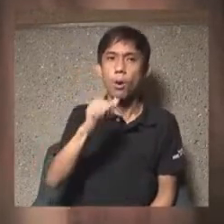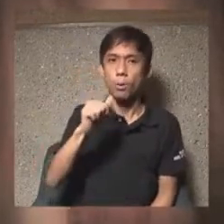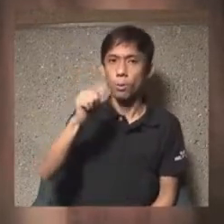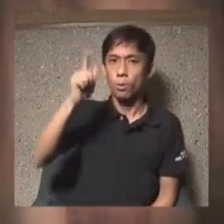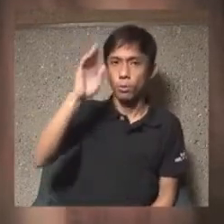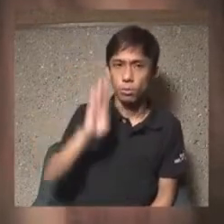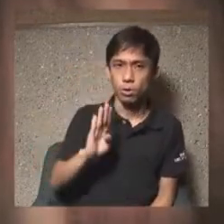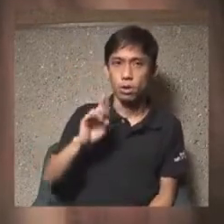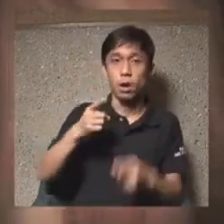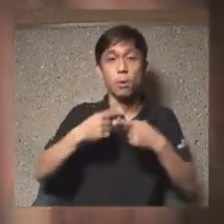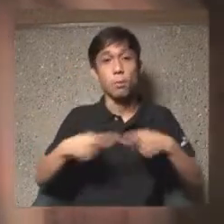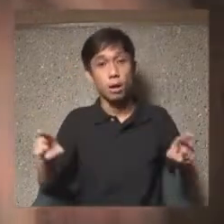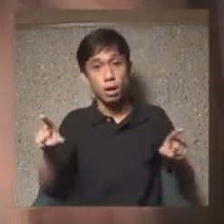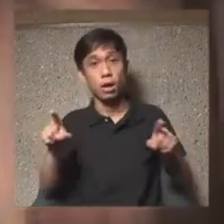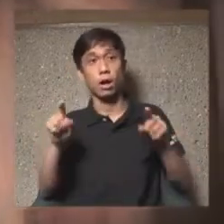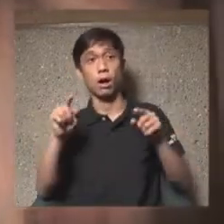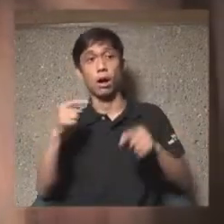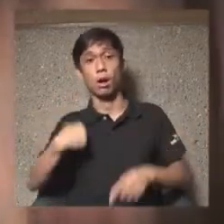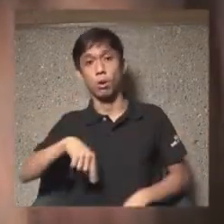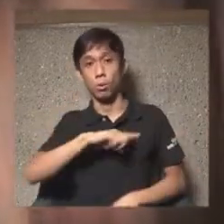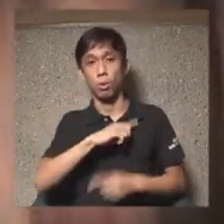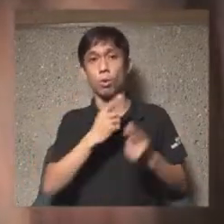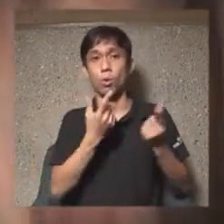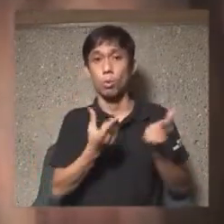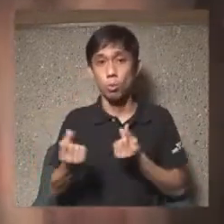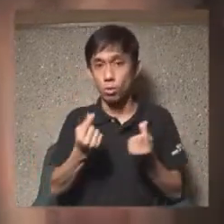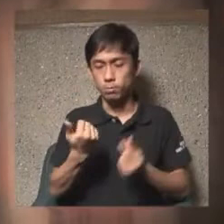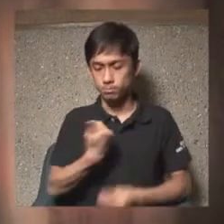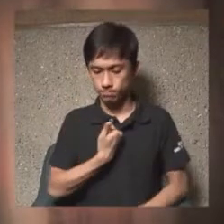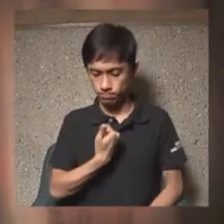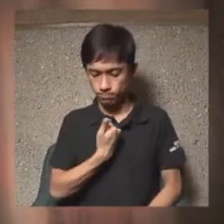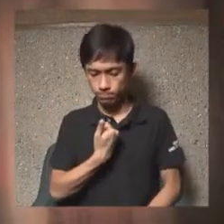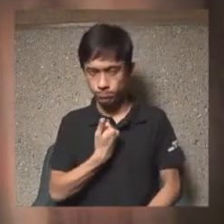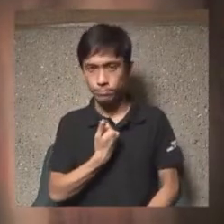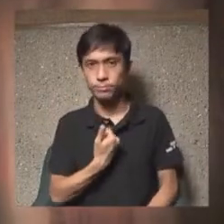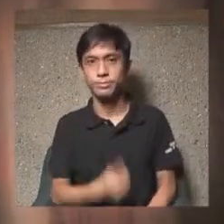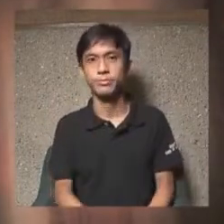our stubbornness, we get hurt.